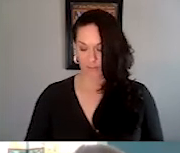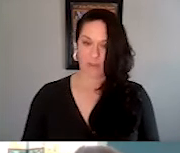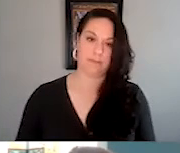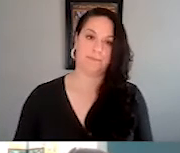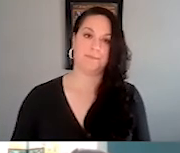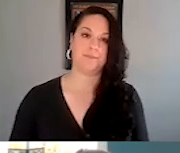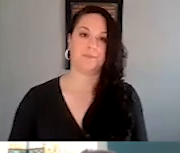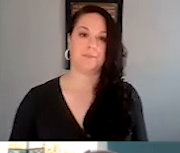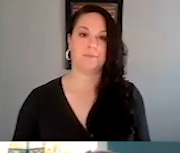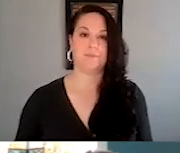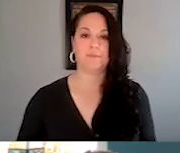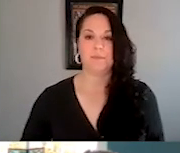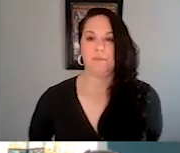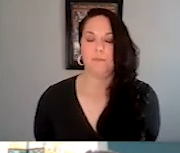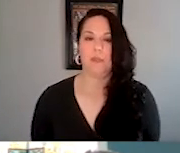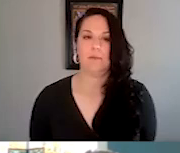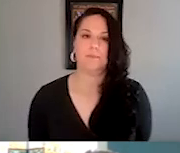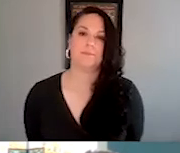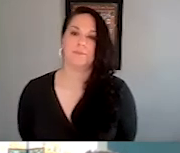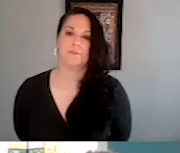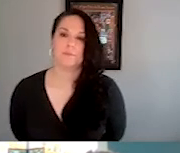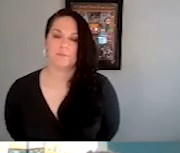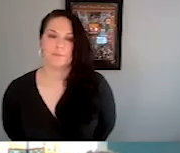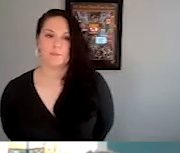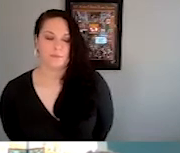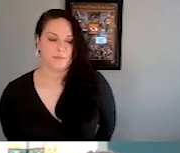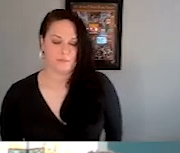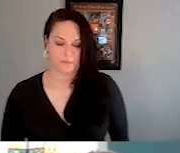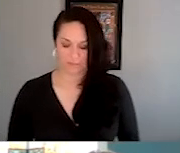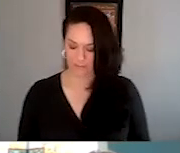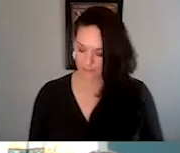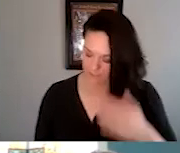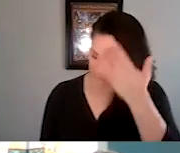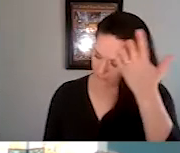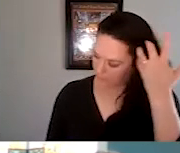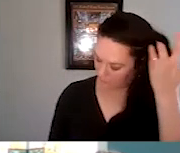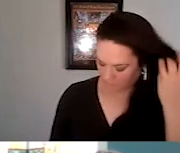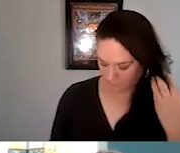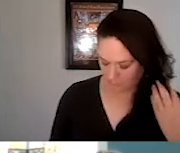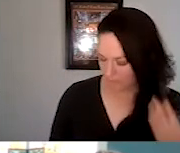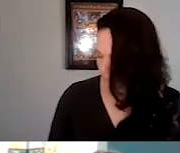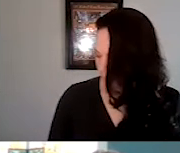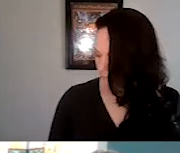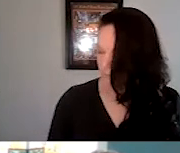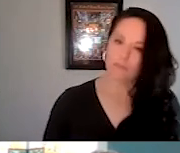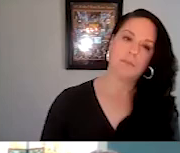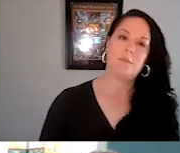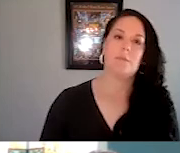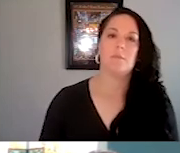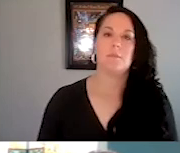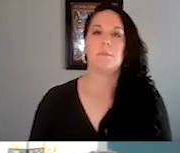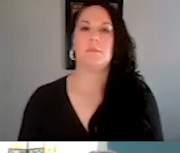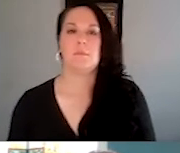that. So you really need to understand the process that you want to use to make the change and have a very, very clear ask.